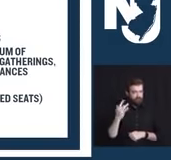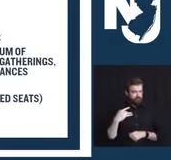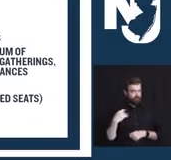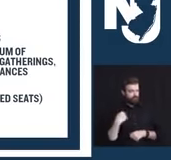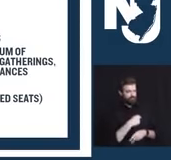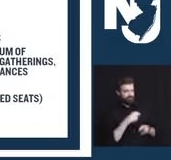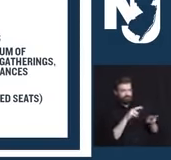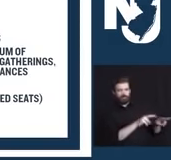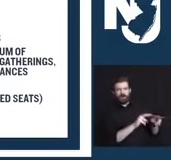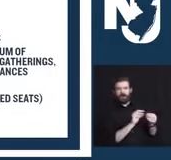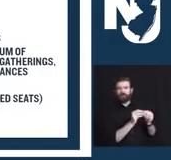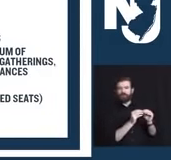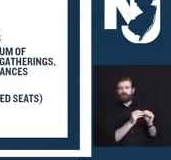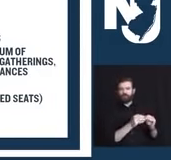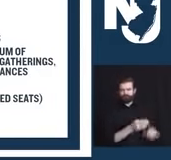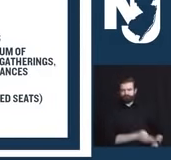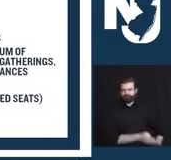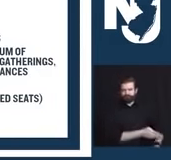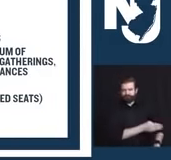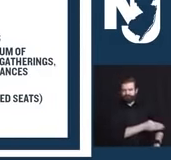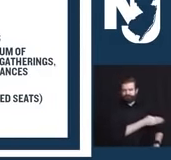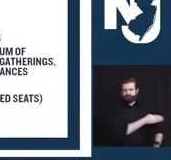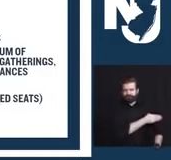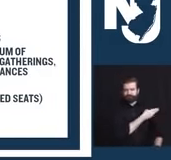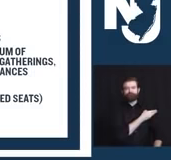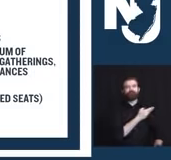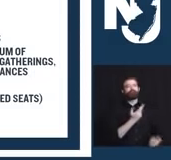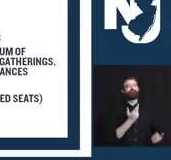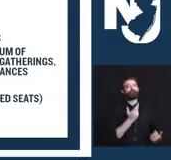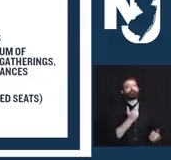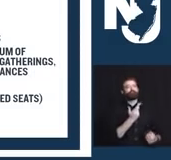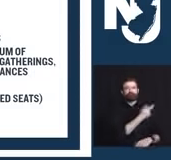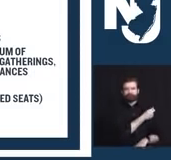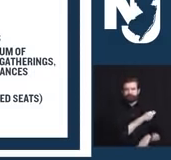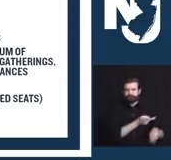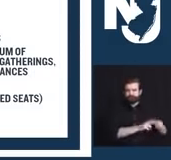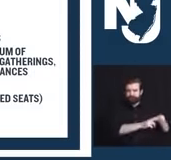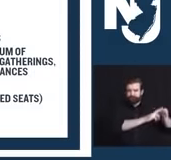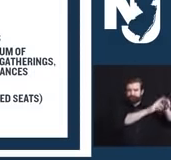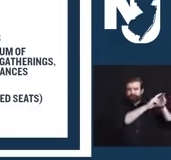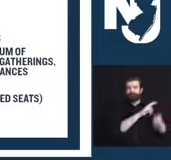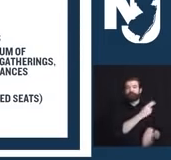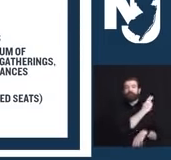vaccination program and hospital metrics and lower daily case counts.